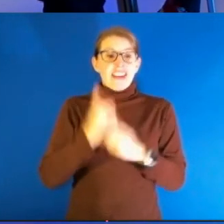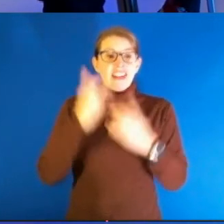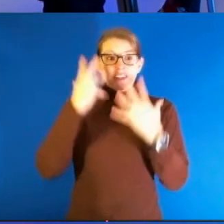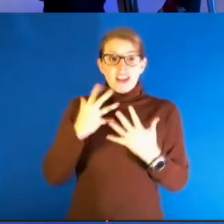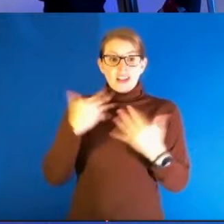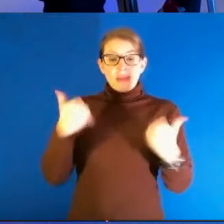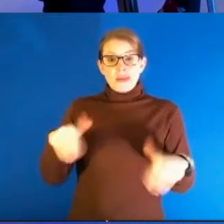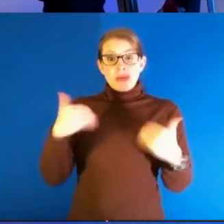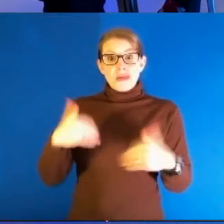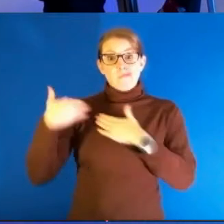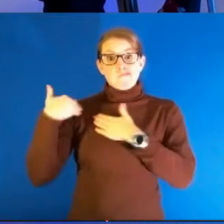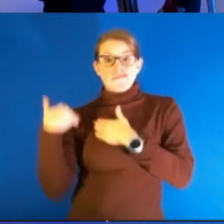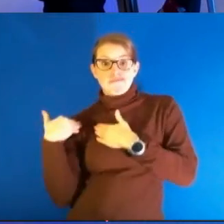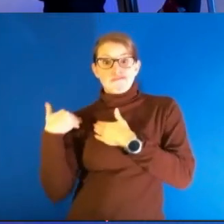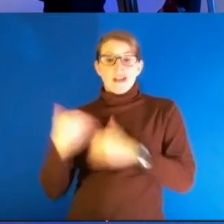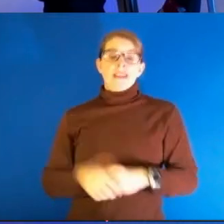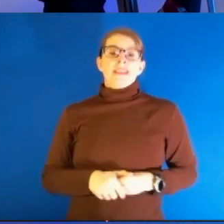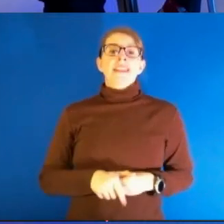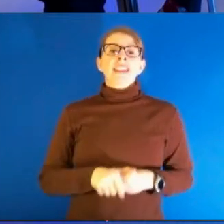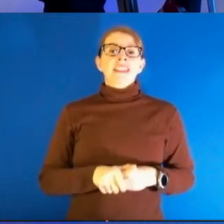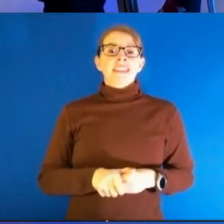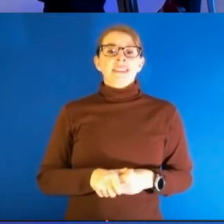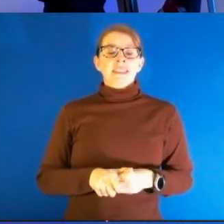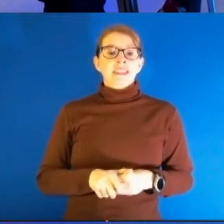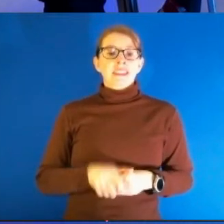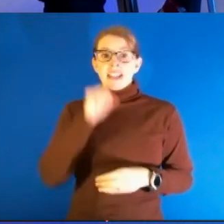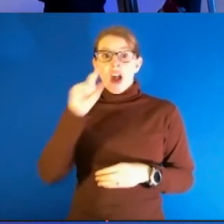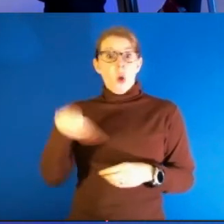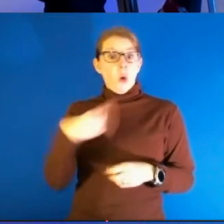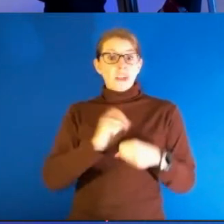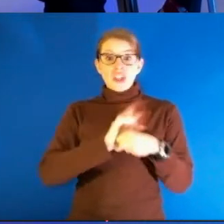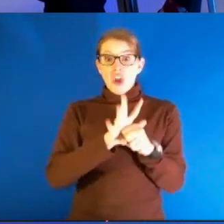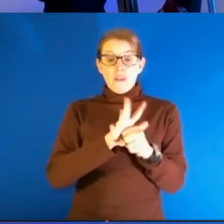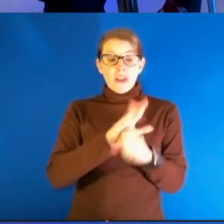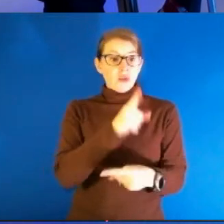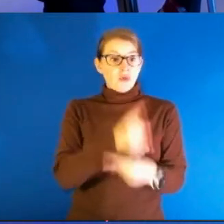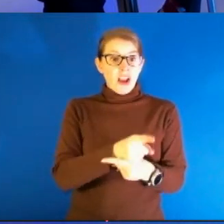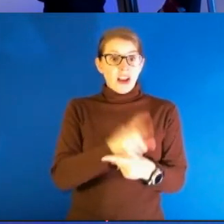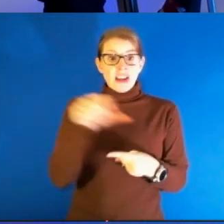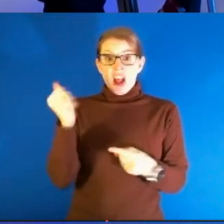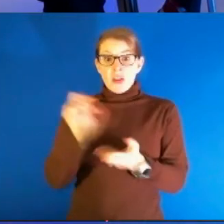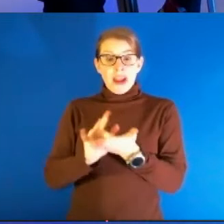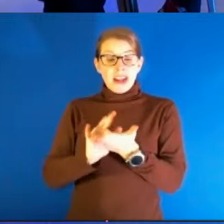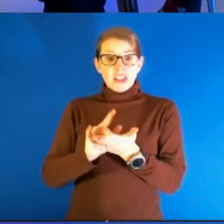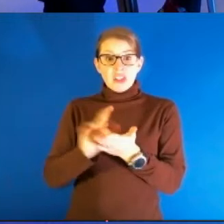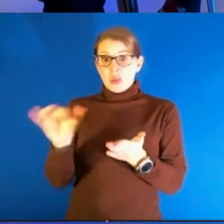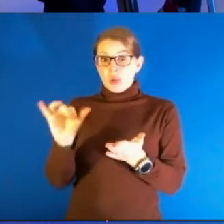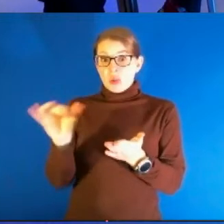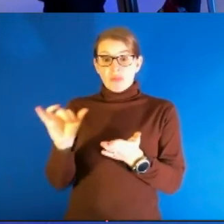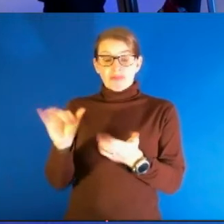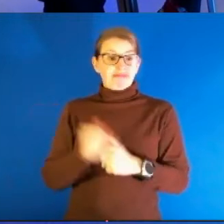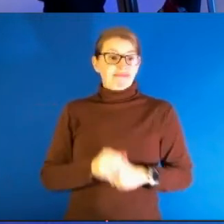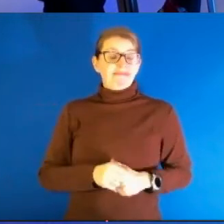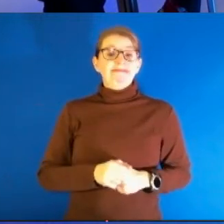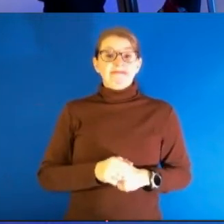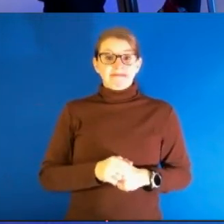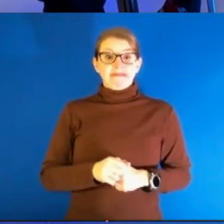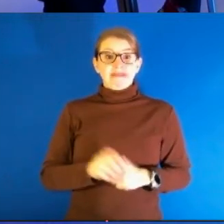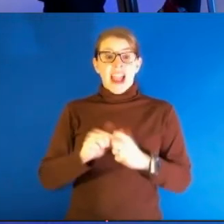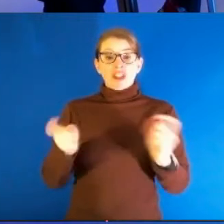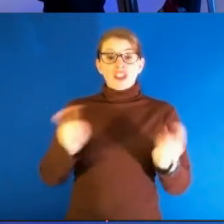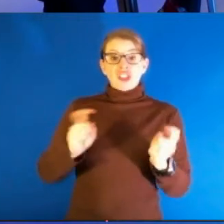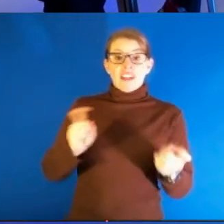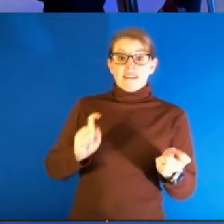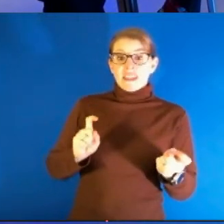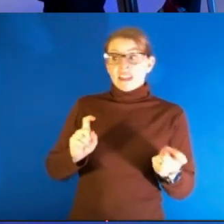yes. Right, exactly. Right. So it's not just COVID. I mean, these supply issues come and you've got to figure out how to route them through and That's right. and how to Yeah. shift and pivot, as we have said.